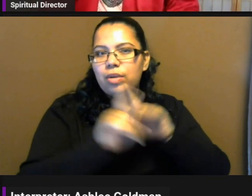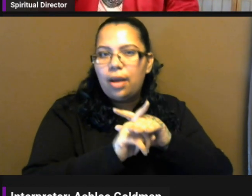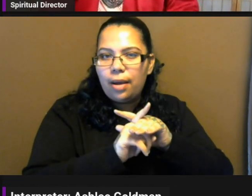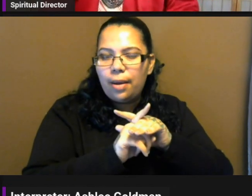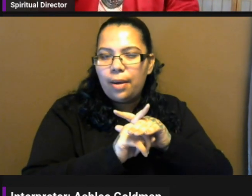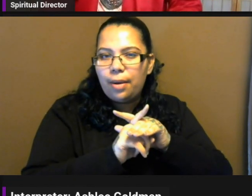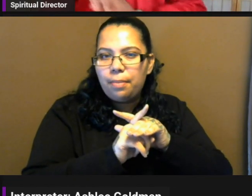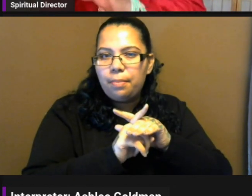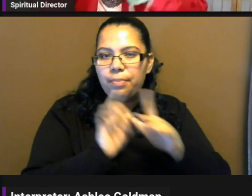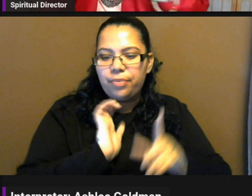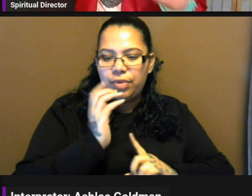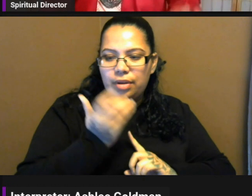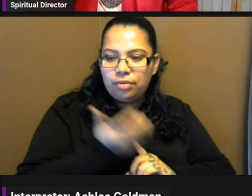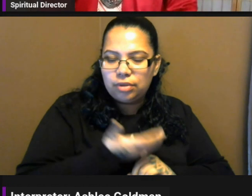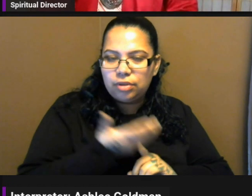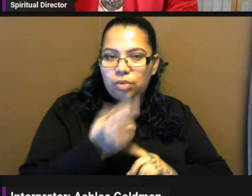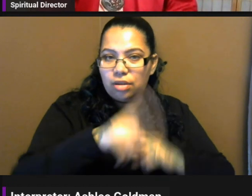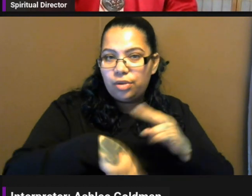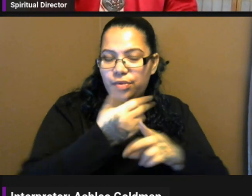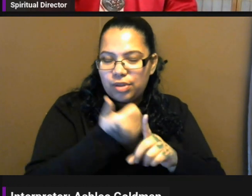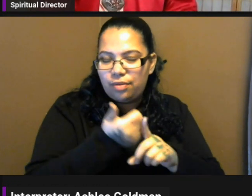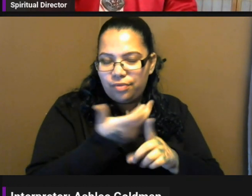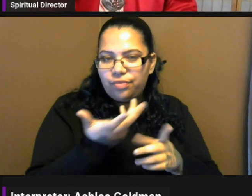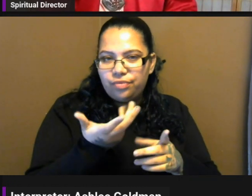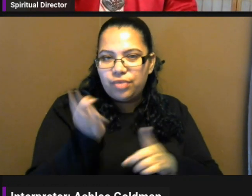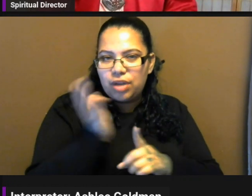of the universe itself,